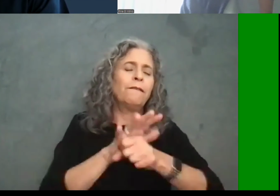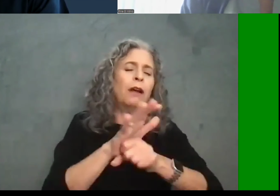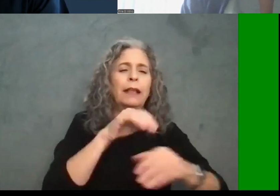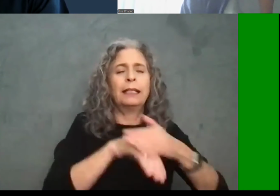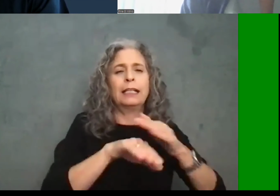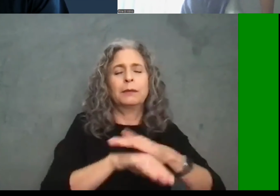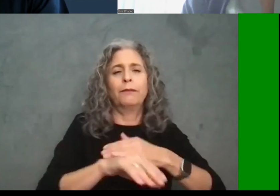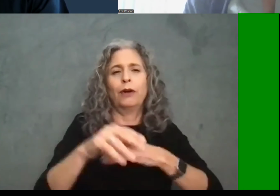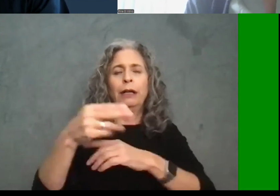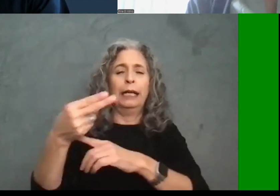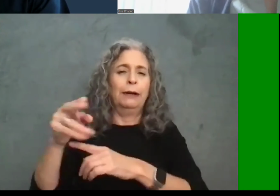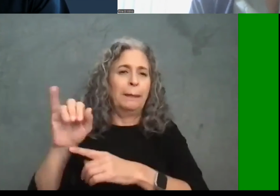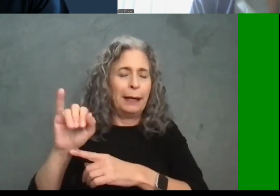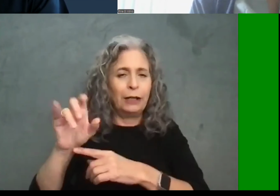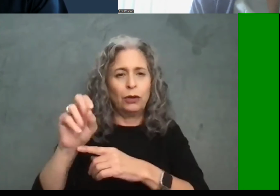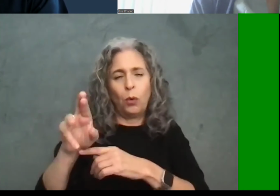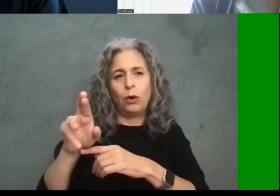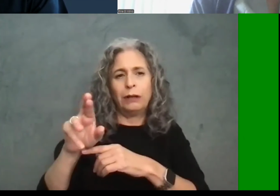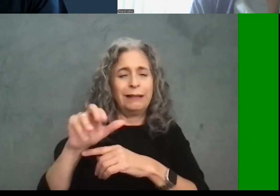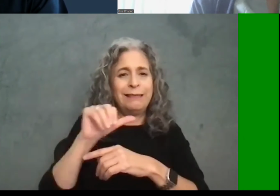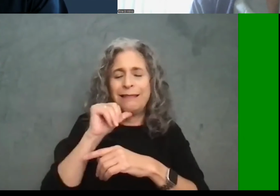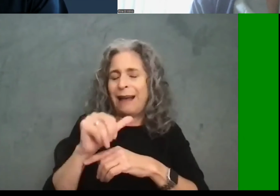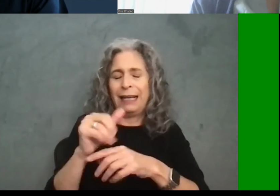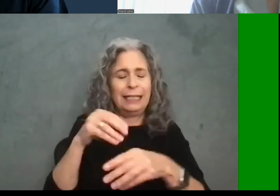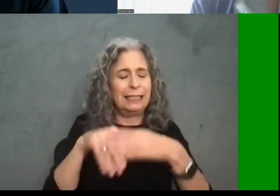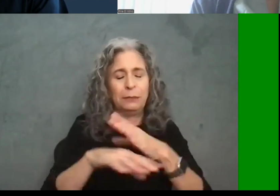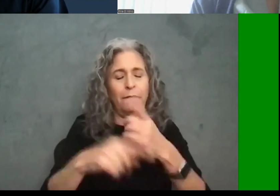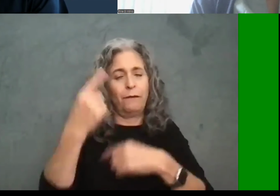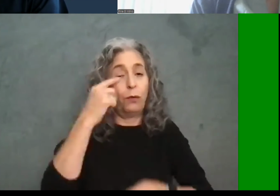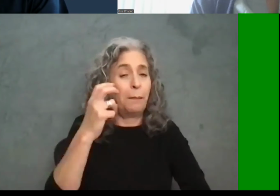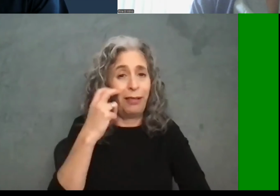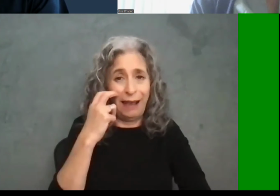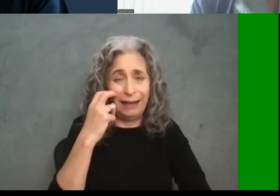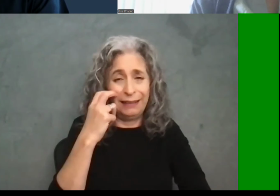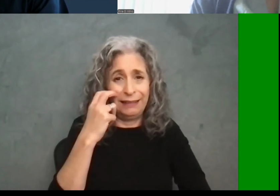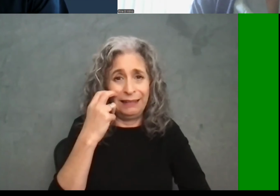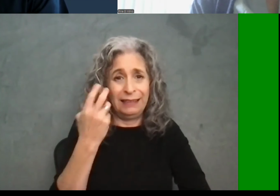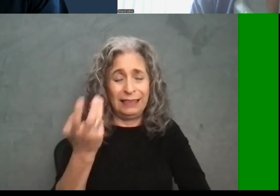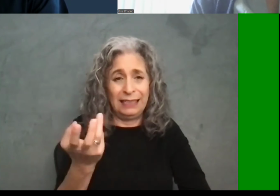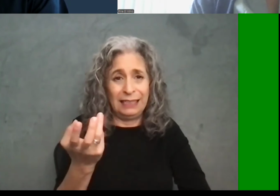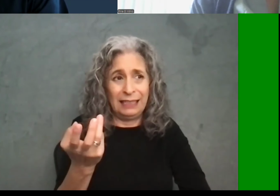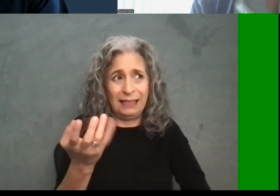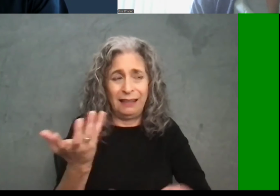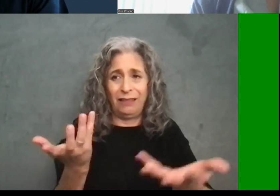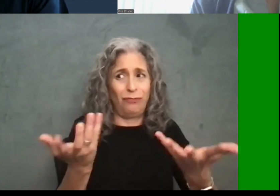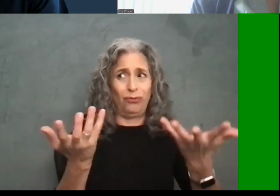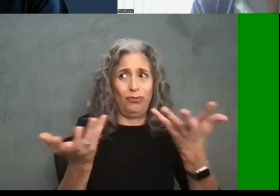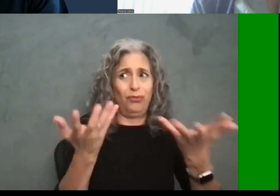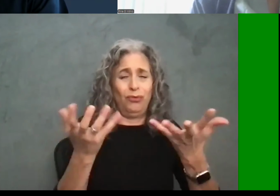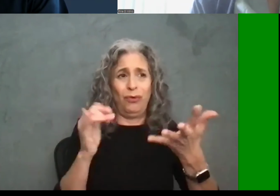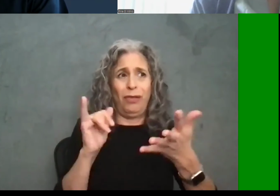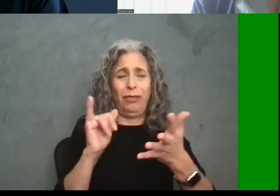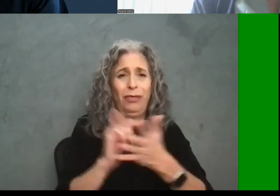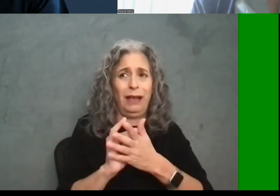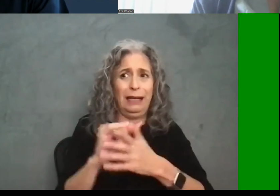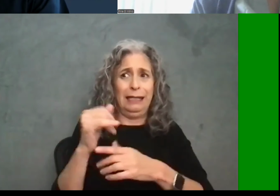hearing impaired, but at the same time not accessible for blind. Wouldn't we be Yeah. misleading the hearing impaired